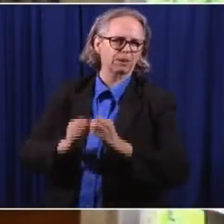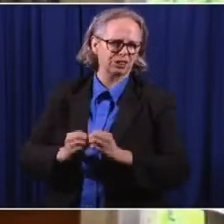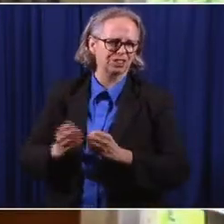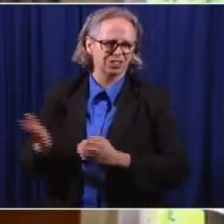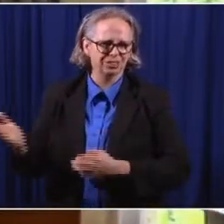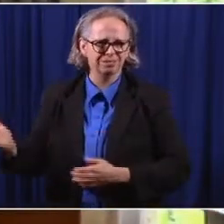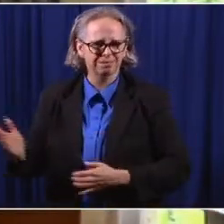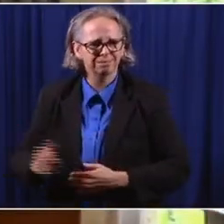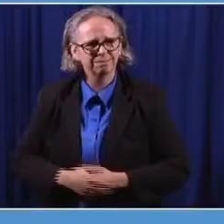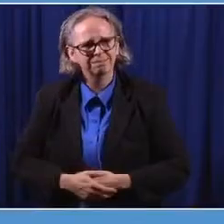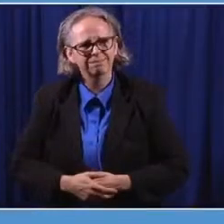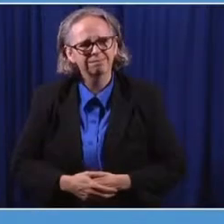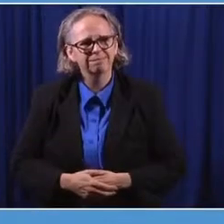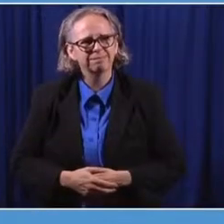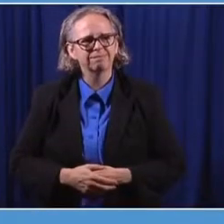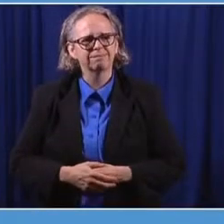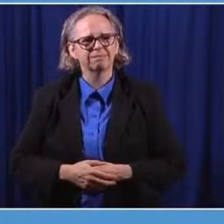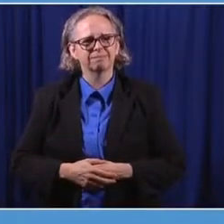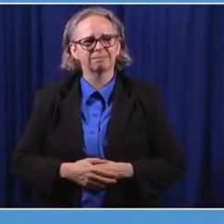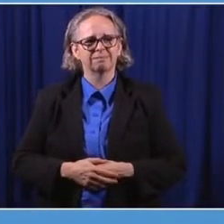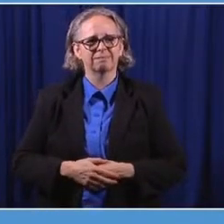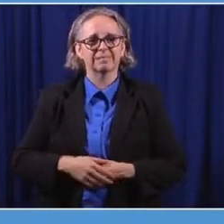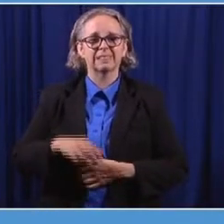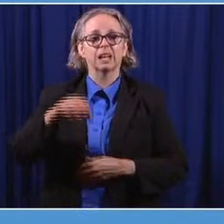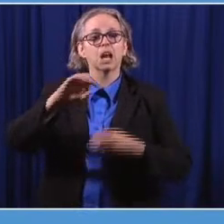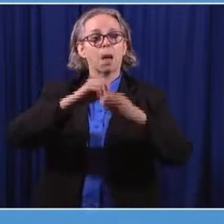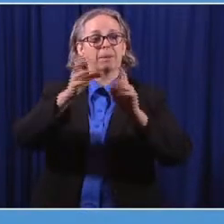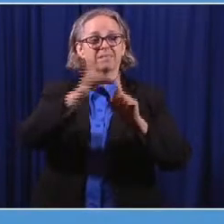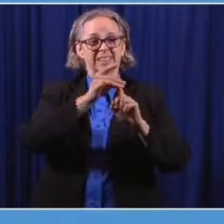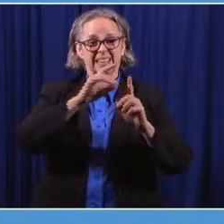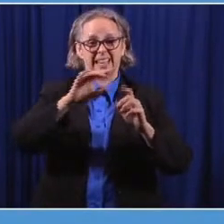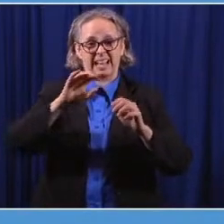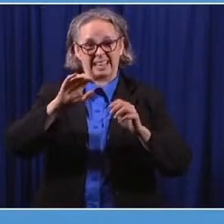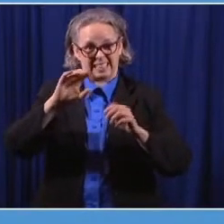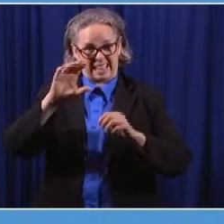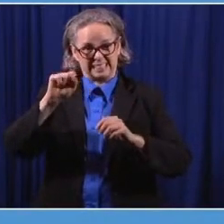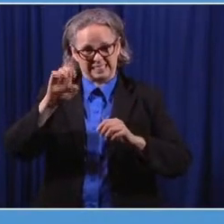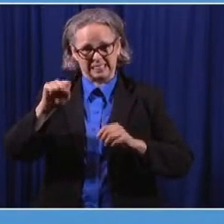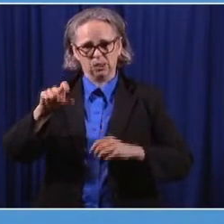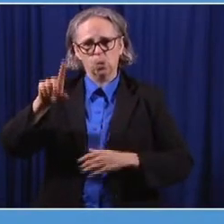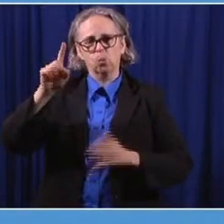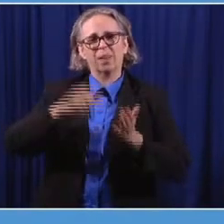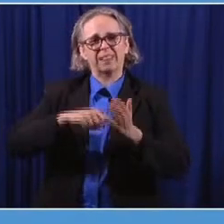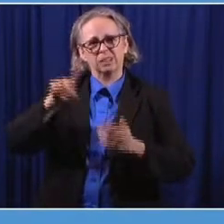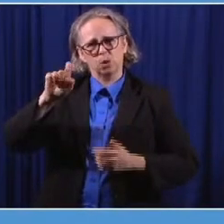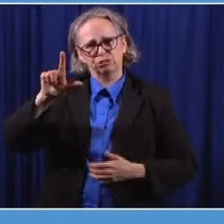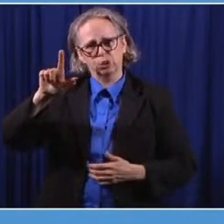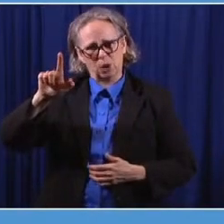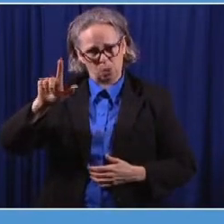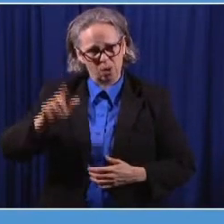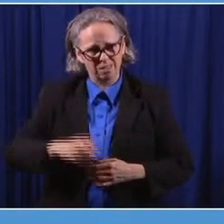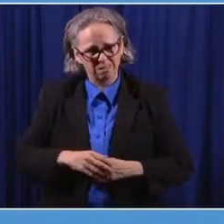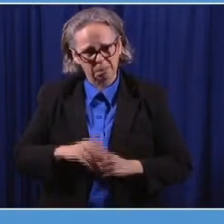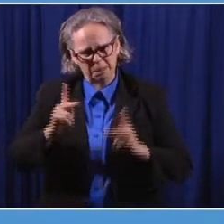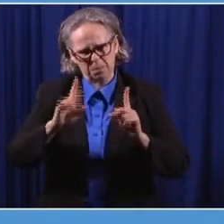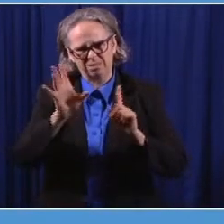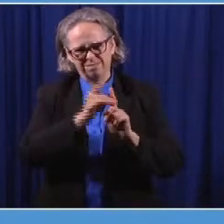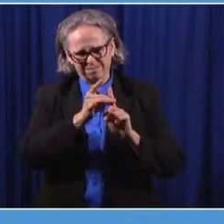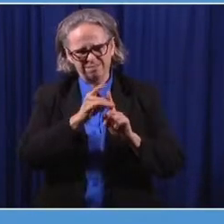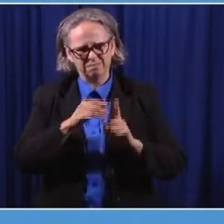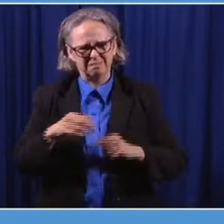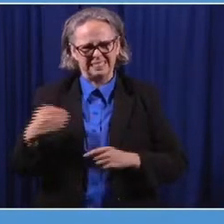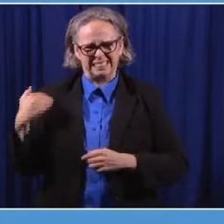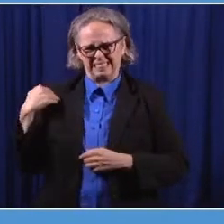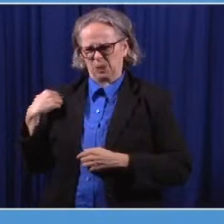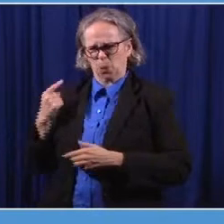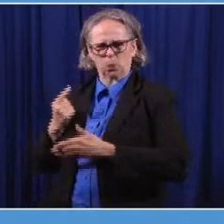If we look at the number of cases, 1121, what we know, of course, is during the weekend, particularly a holiday weekend, these numbers